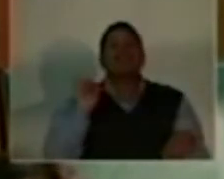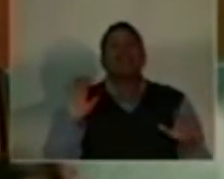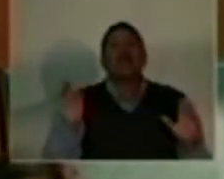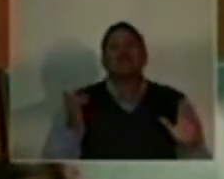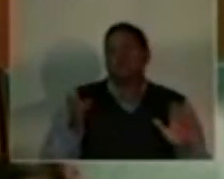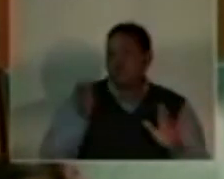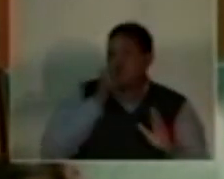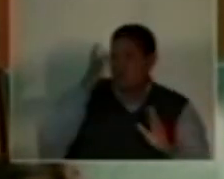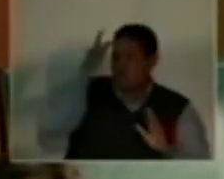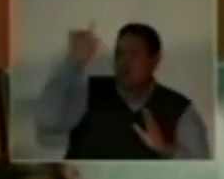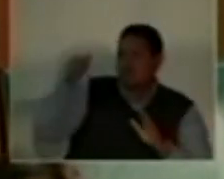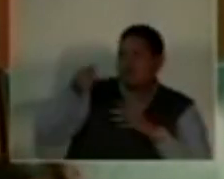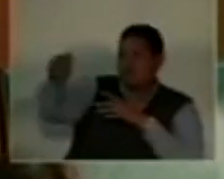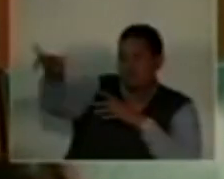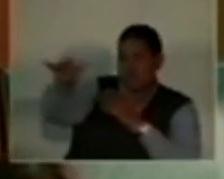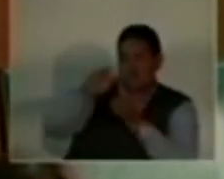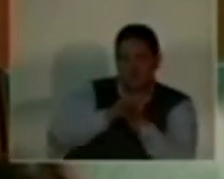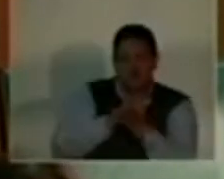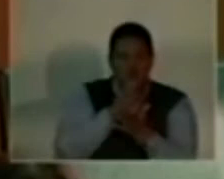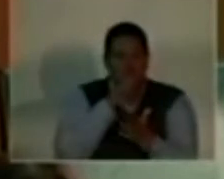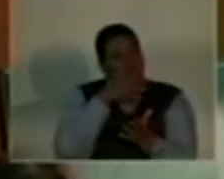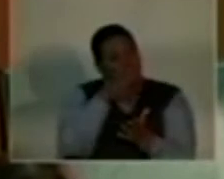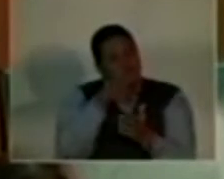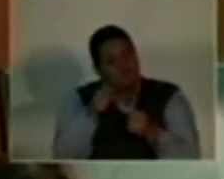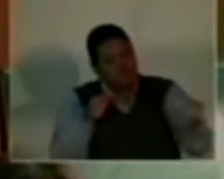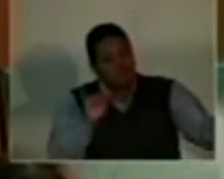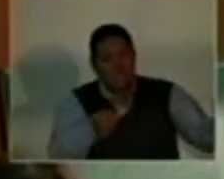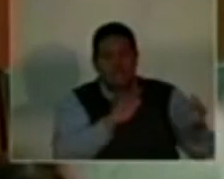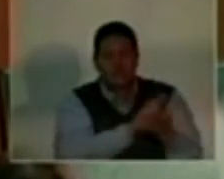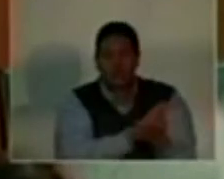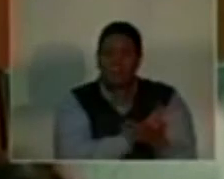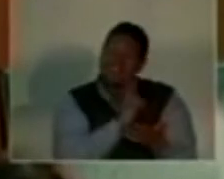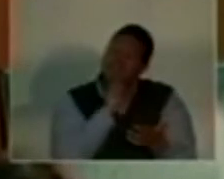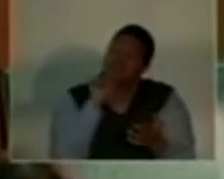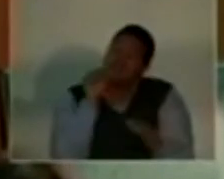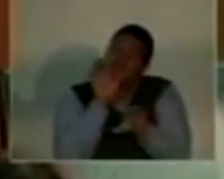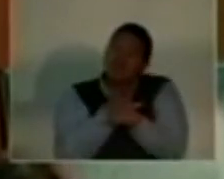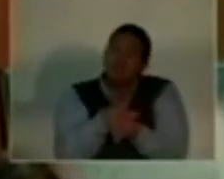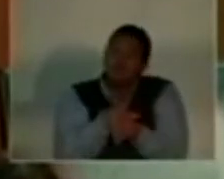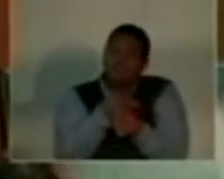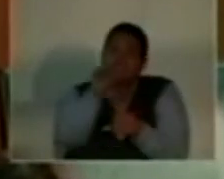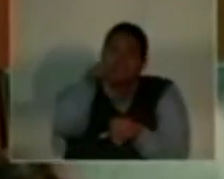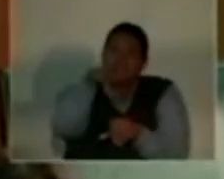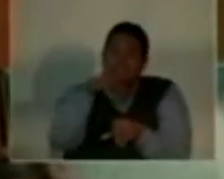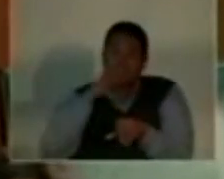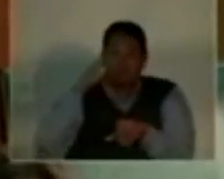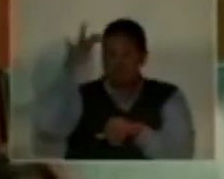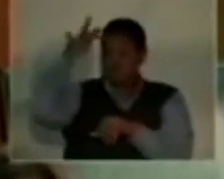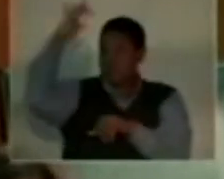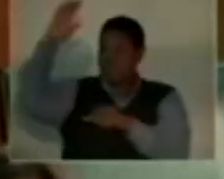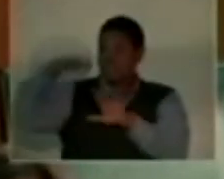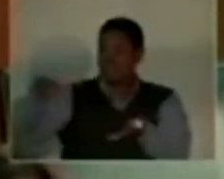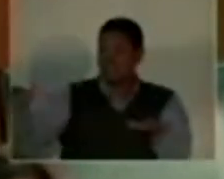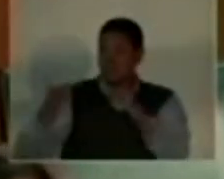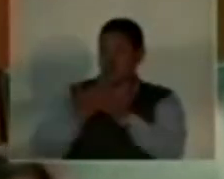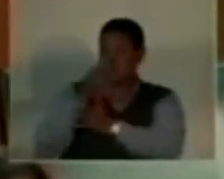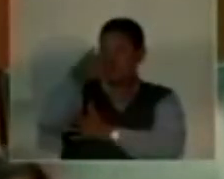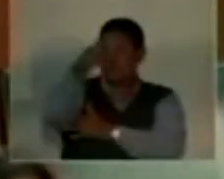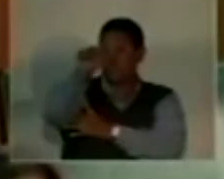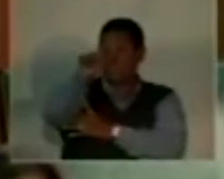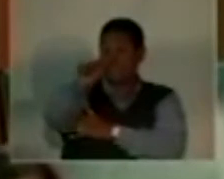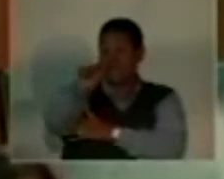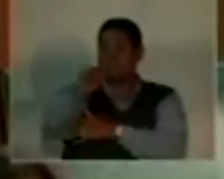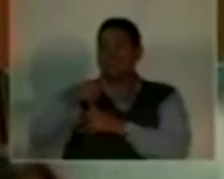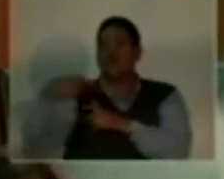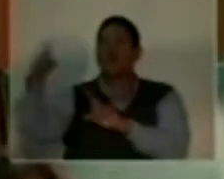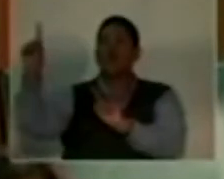brightest. Yes, it is a meritocracy. The brightest children, through GSAT,